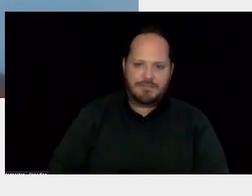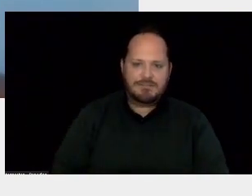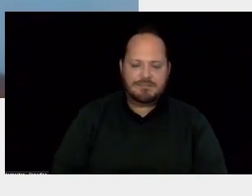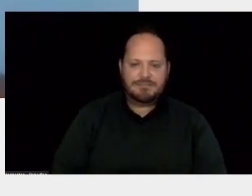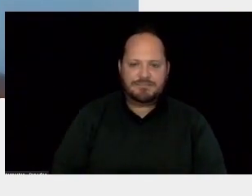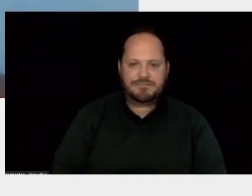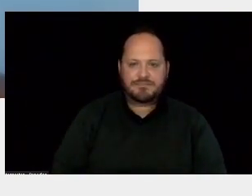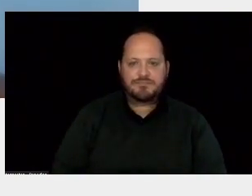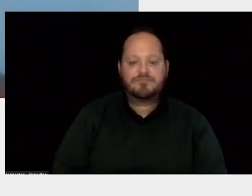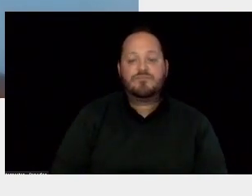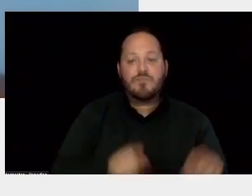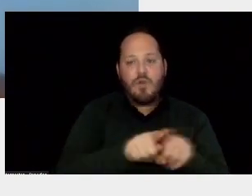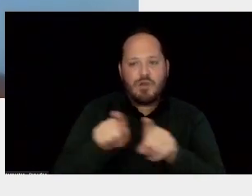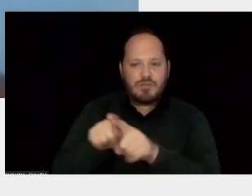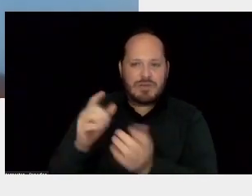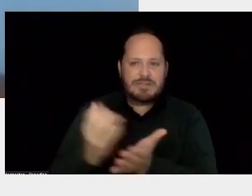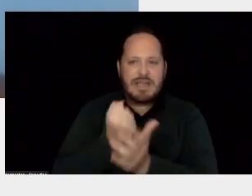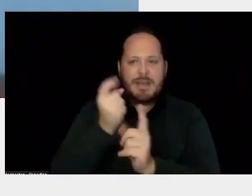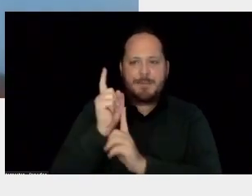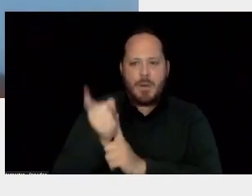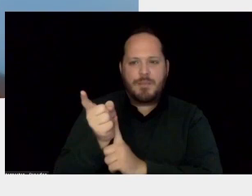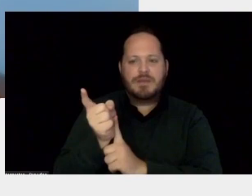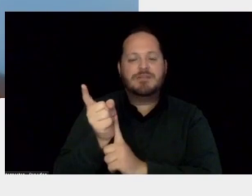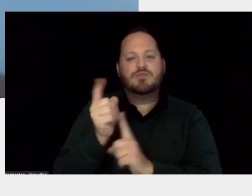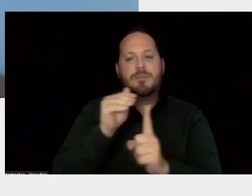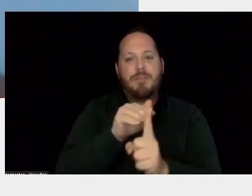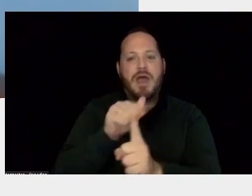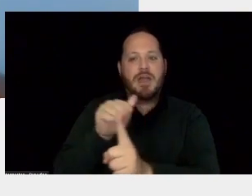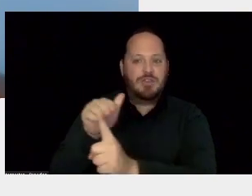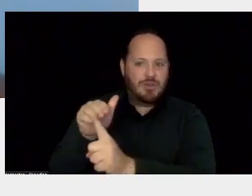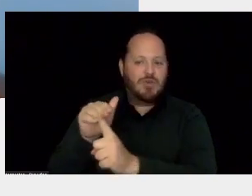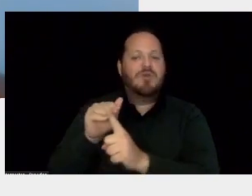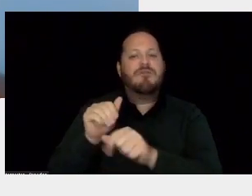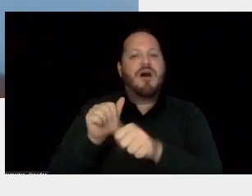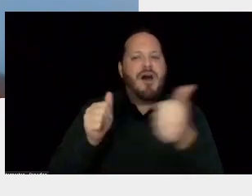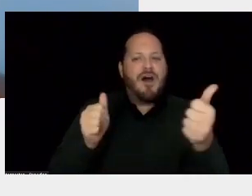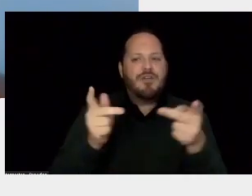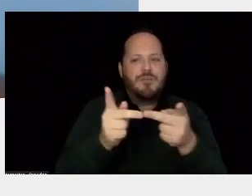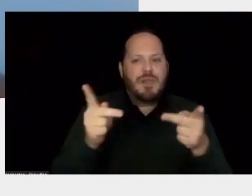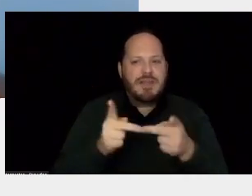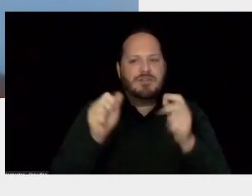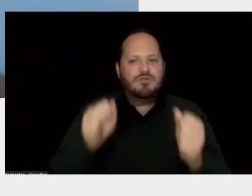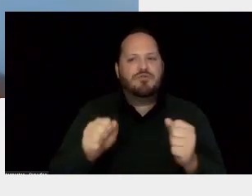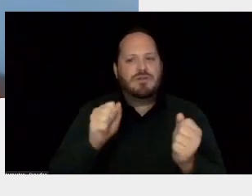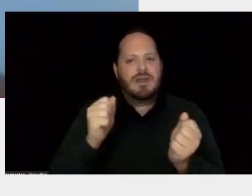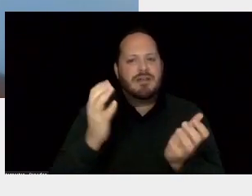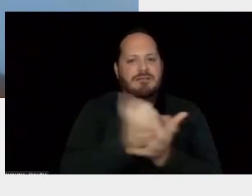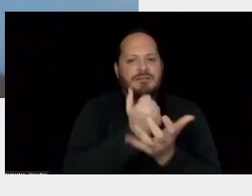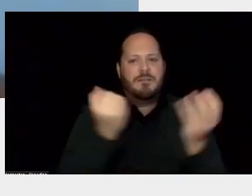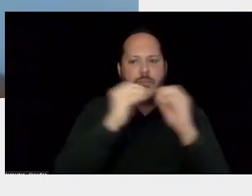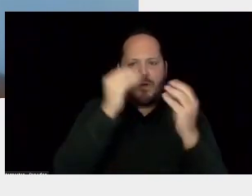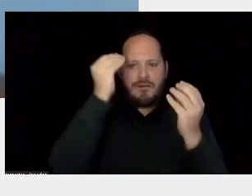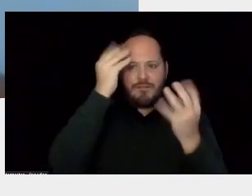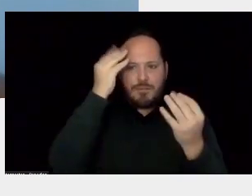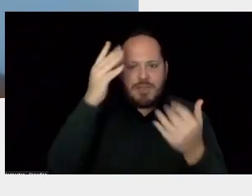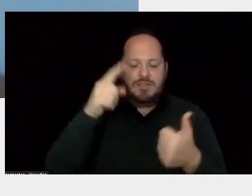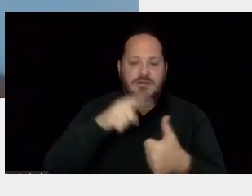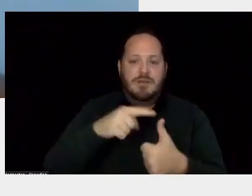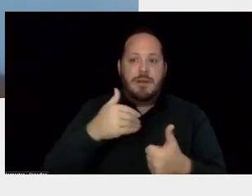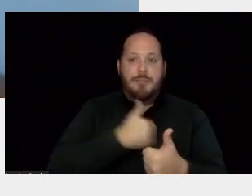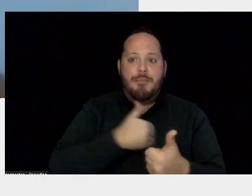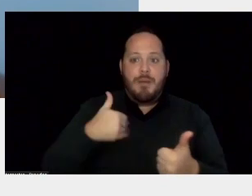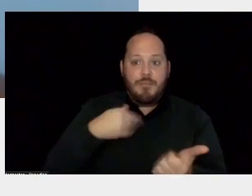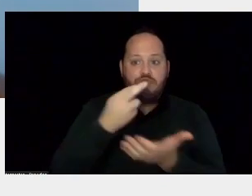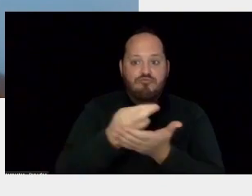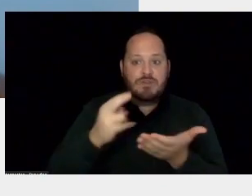We'd also like to take a minute to remind you of the best places other than our website to go for more information. The Member Resource Center, open from 8 a.m.